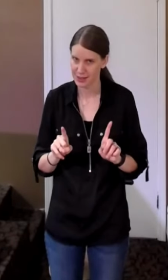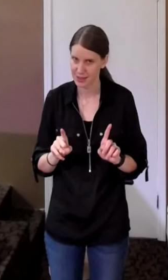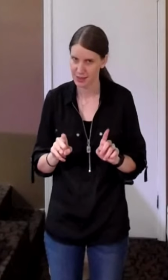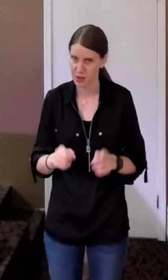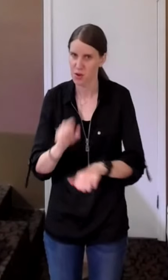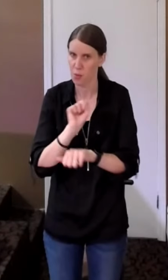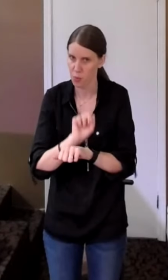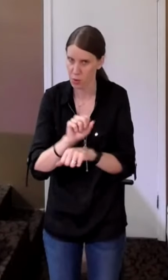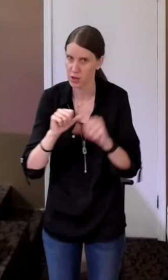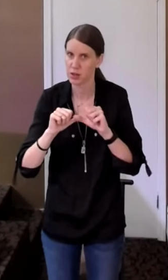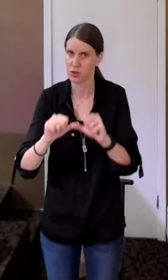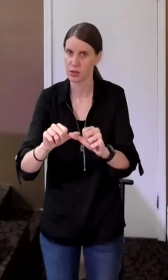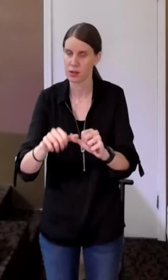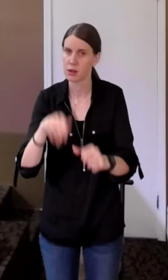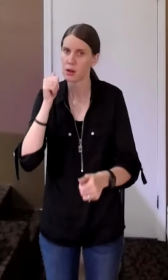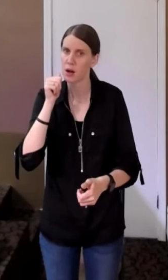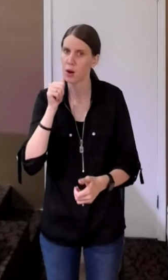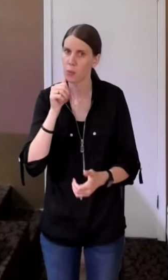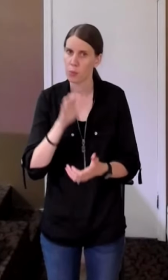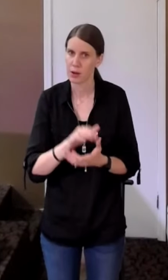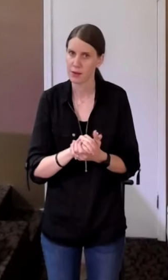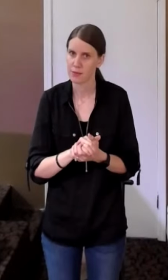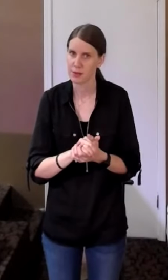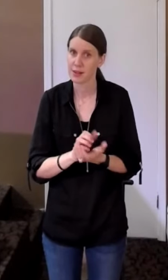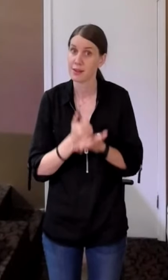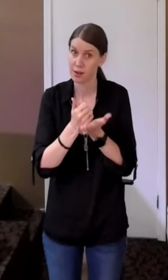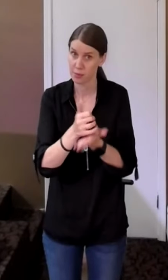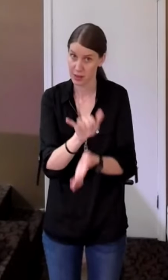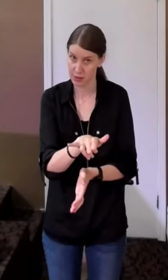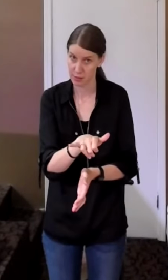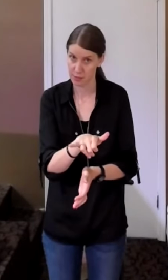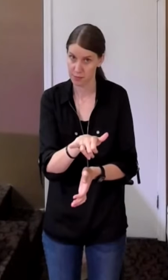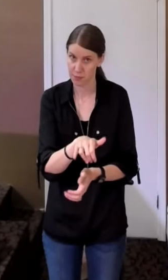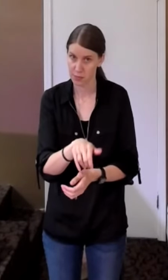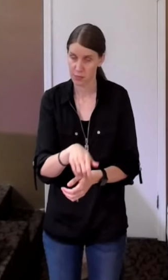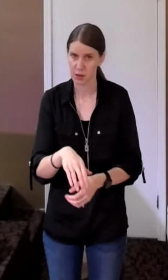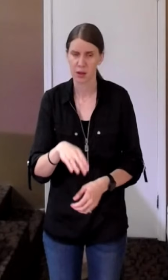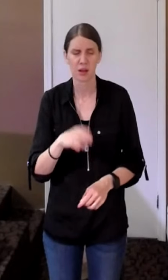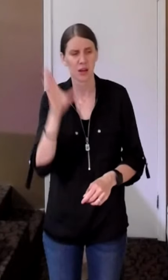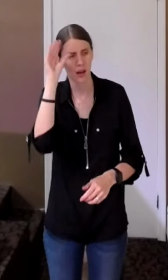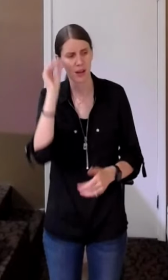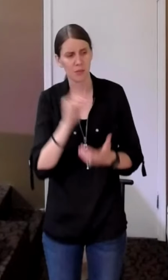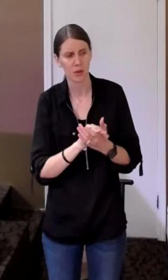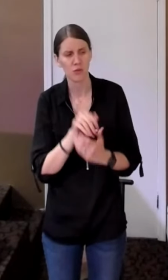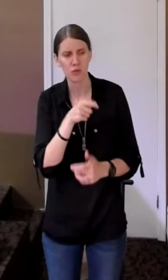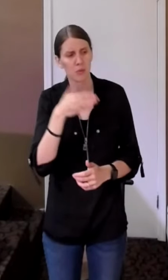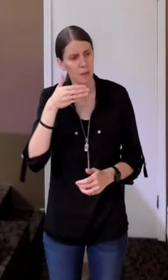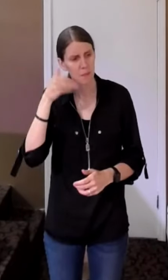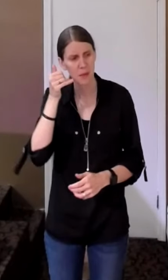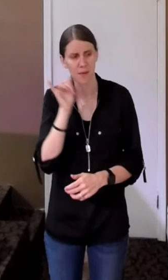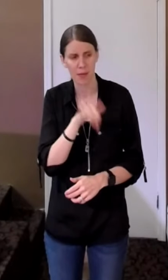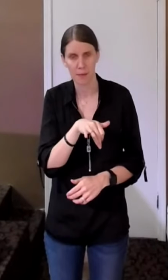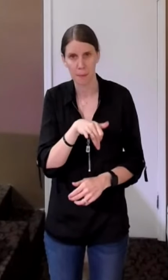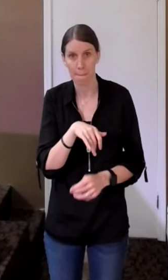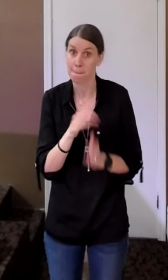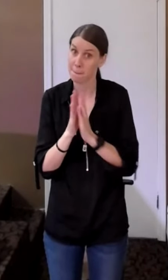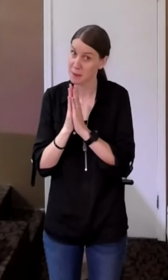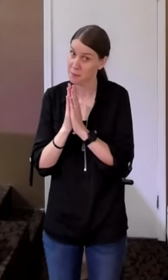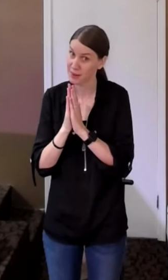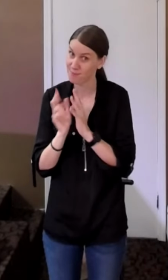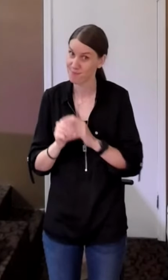it. And a wife can really help a husband with that. You're better than that. You know, pray about